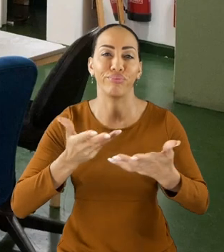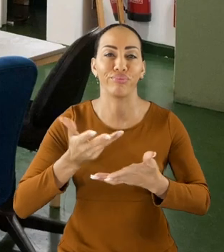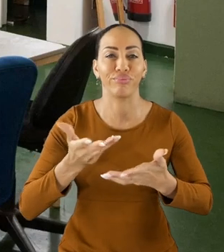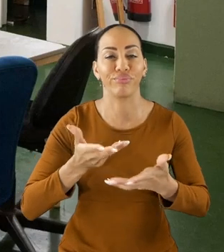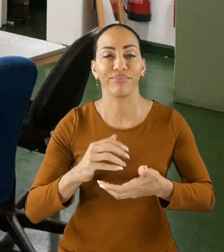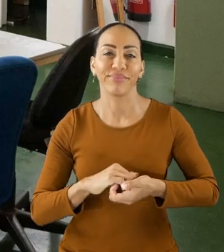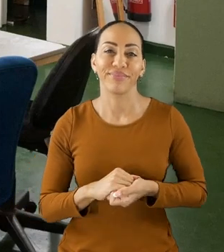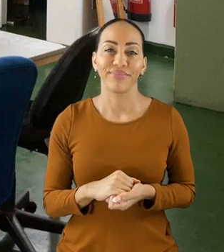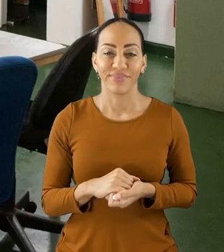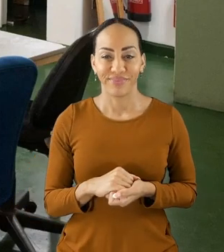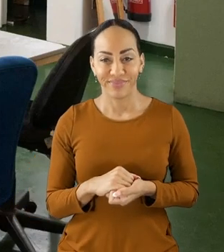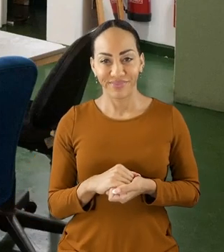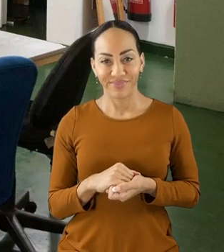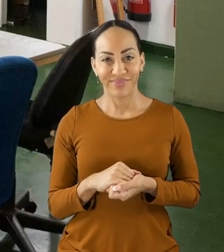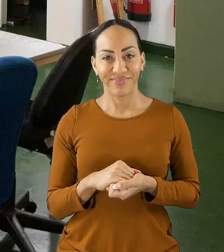and that sort of thing.